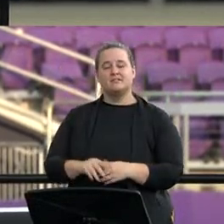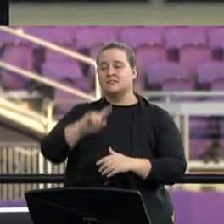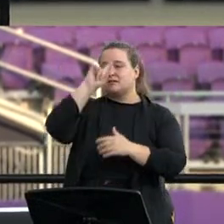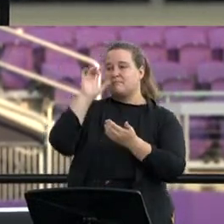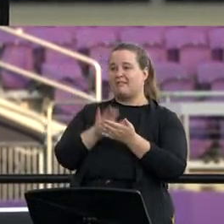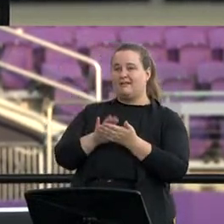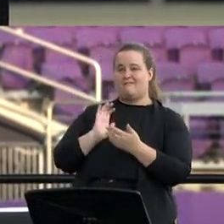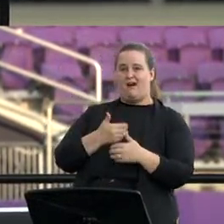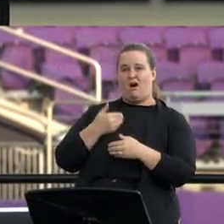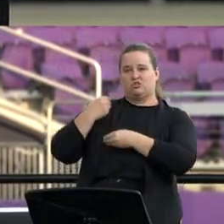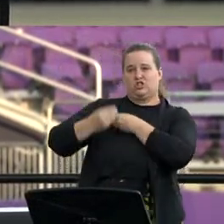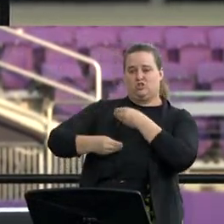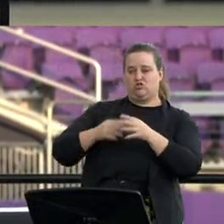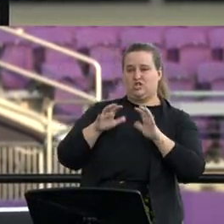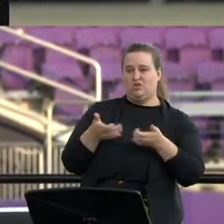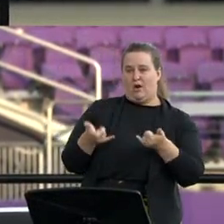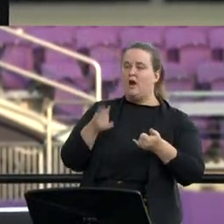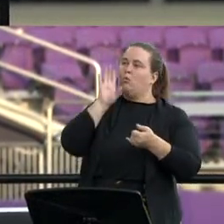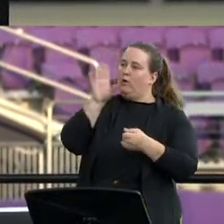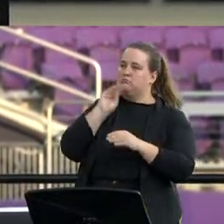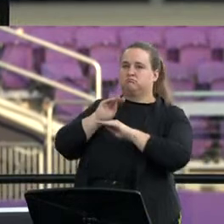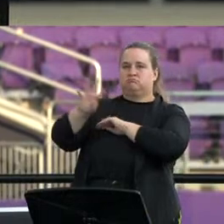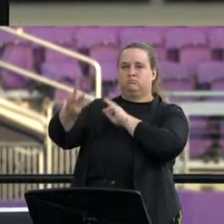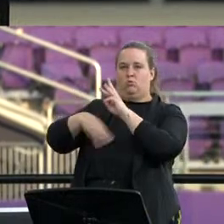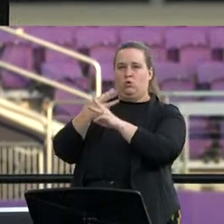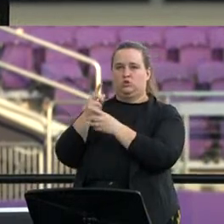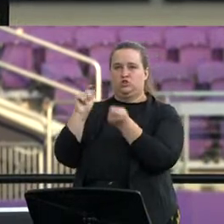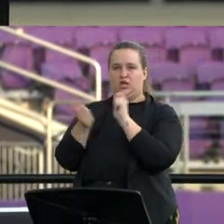that our generation will change the world.